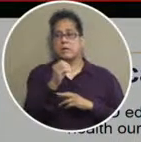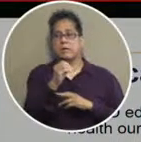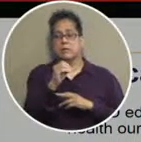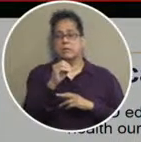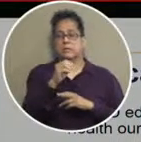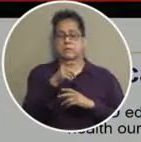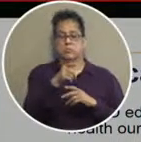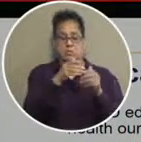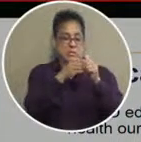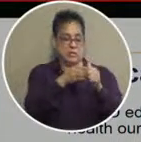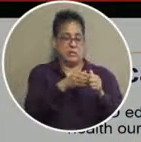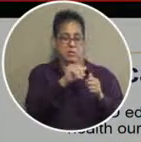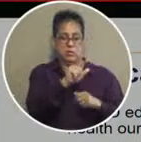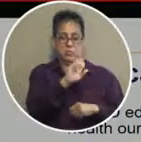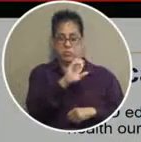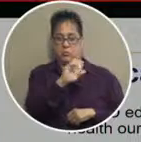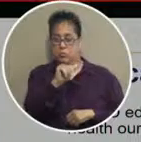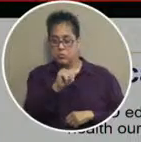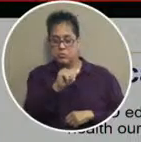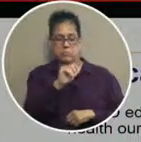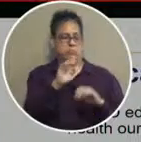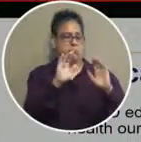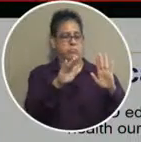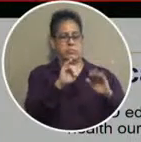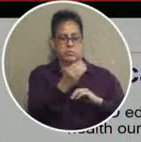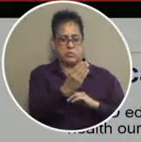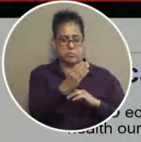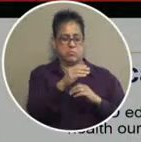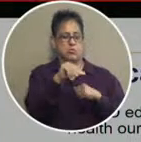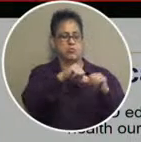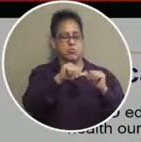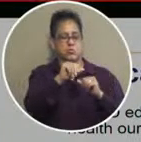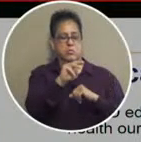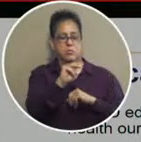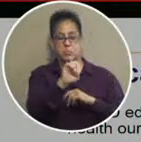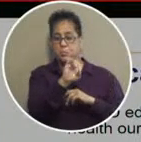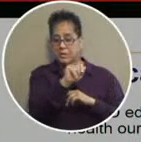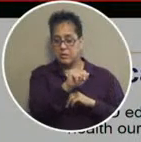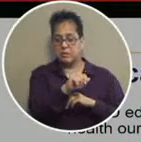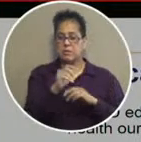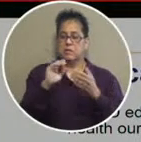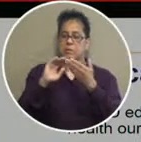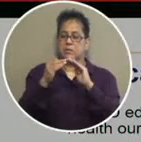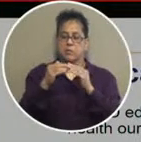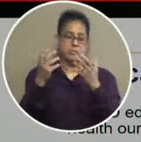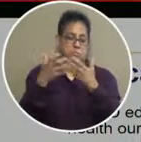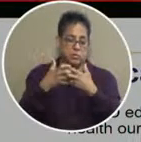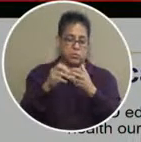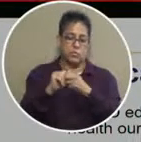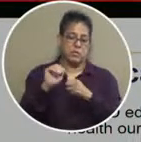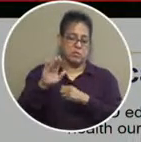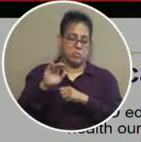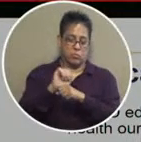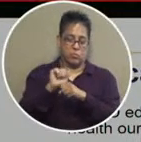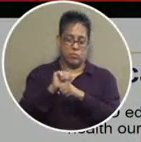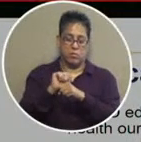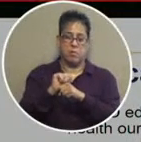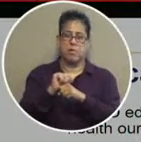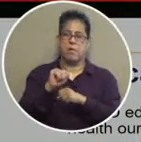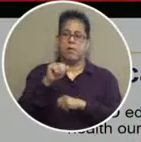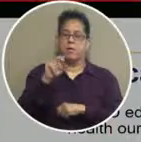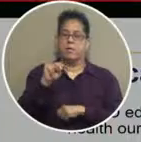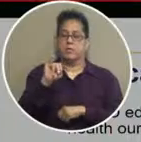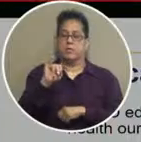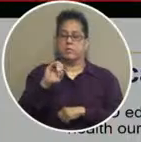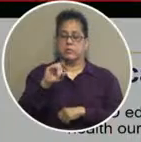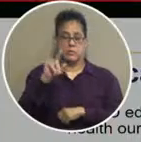Laura Cruz Acosta, has been doing an incredible job with social media. You've heard from our community partners in terms of the work that they're doing, from Nicole